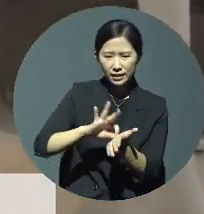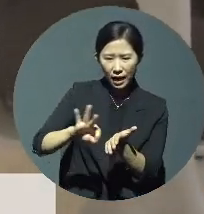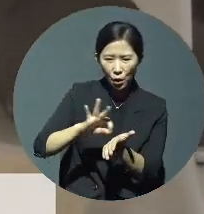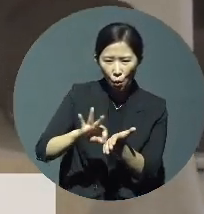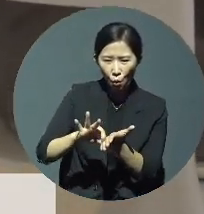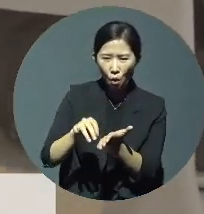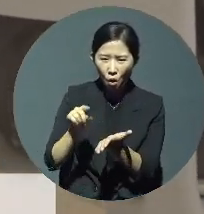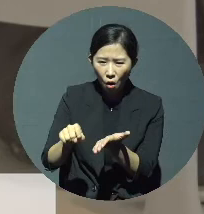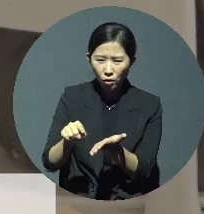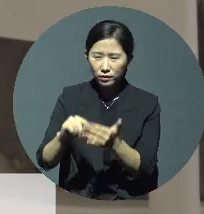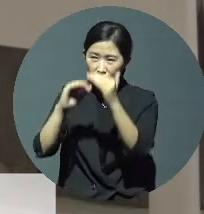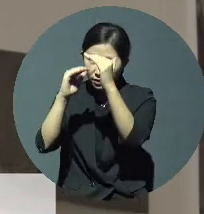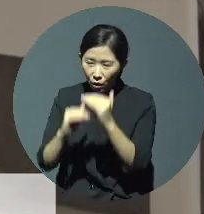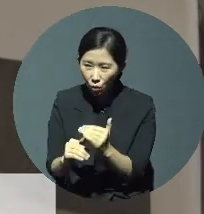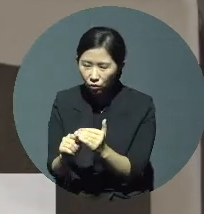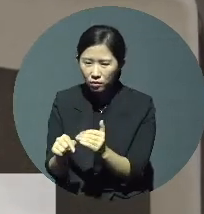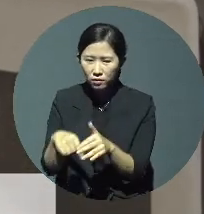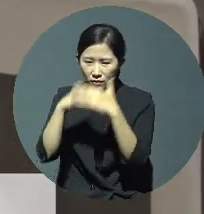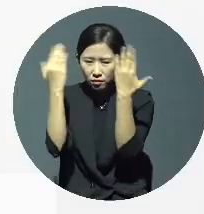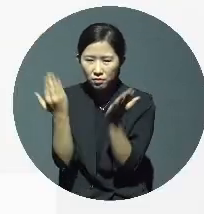spent, large portions of it anyway.